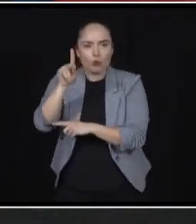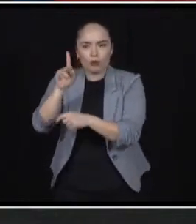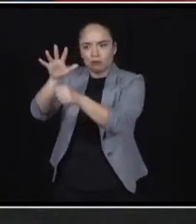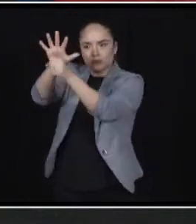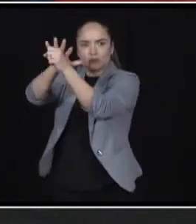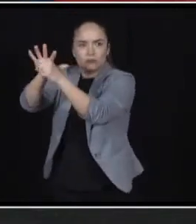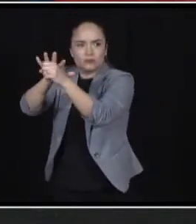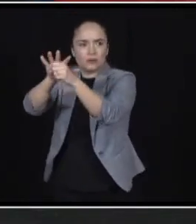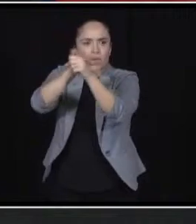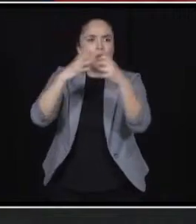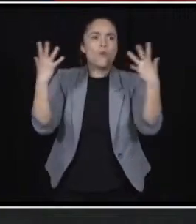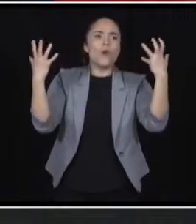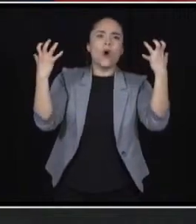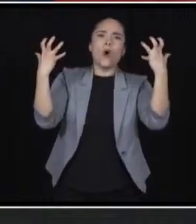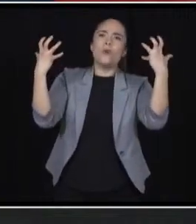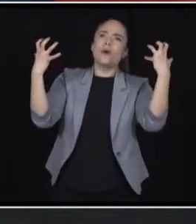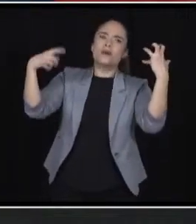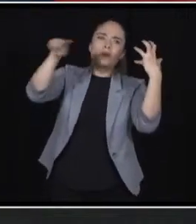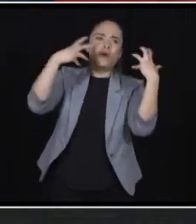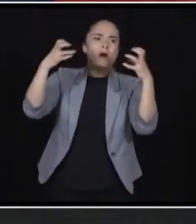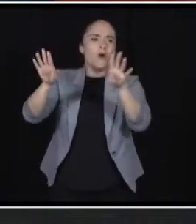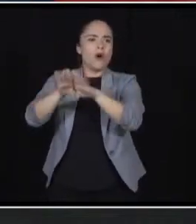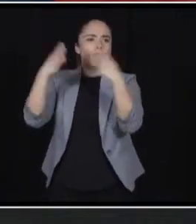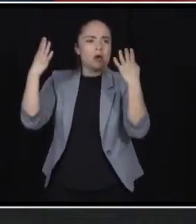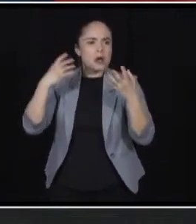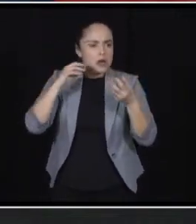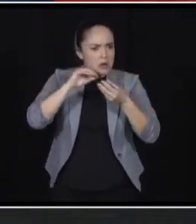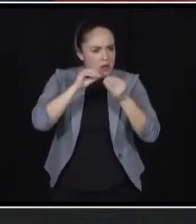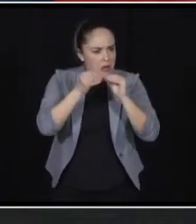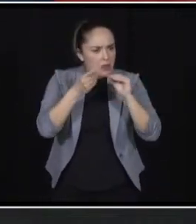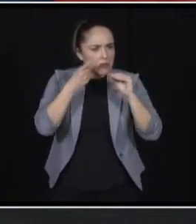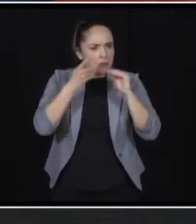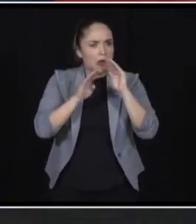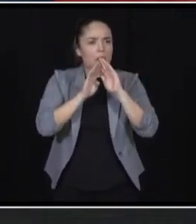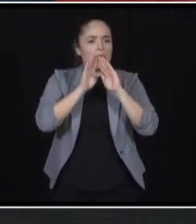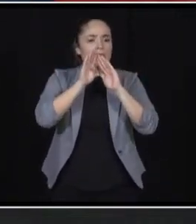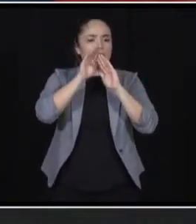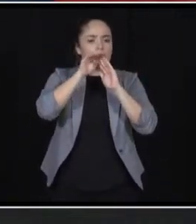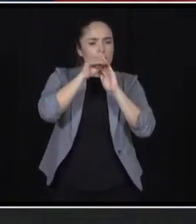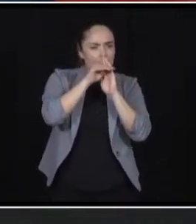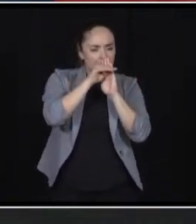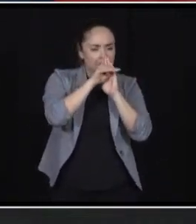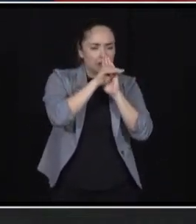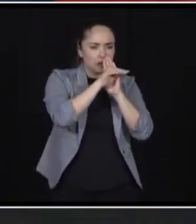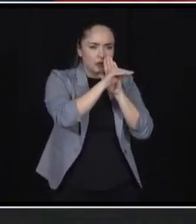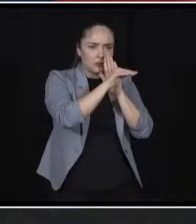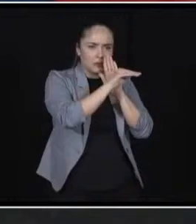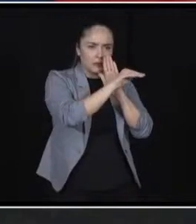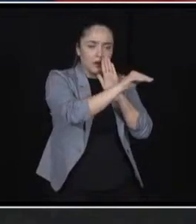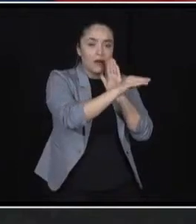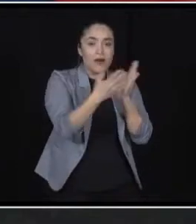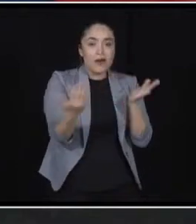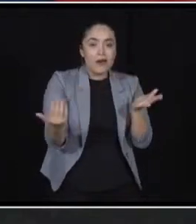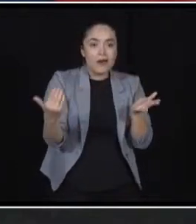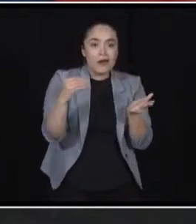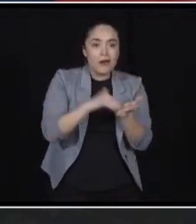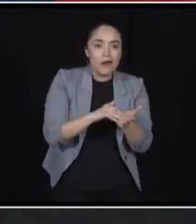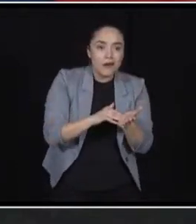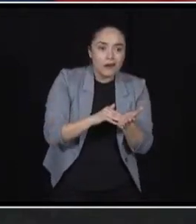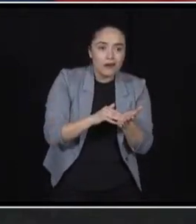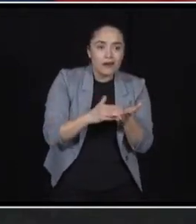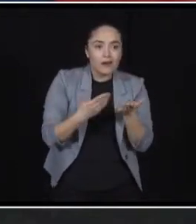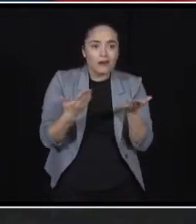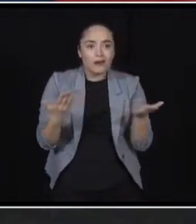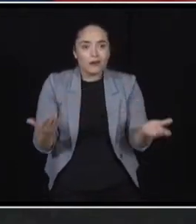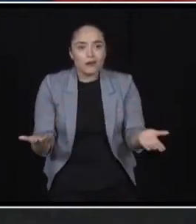that we saw, they were staying flat. But it goes back to how quickly this variant changes. And we've never hesitated,